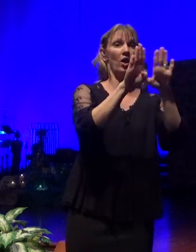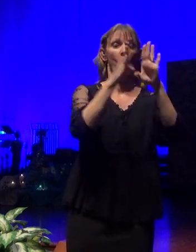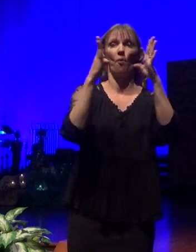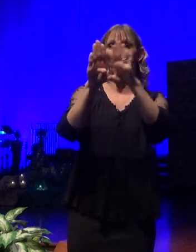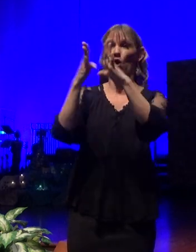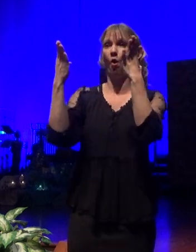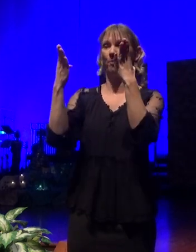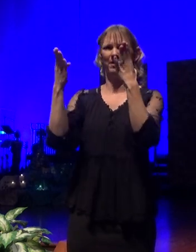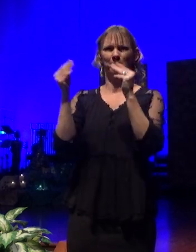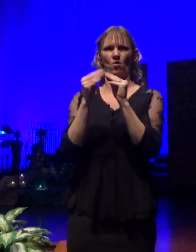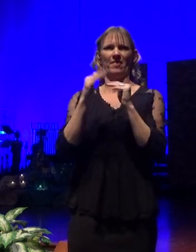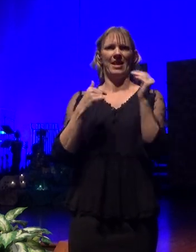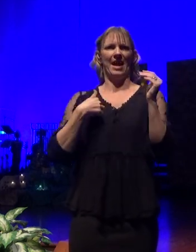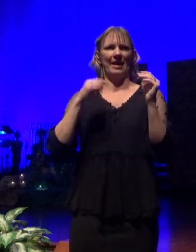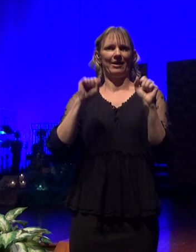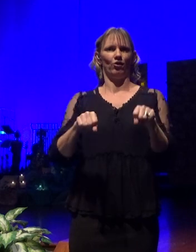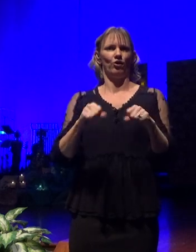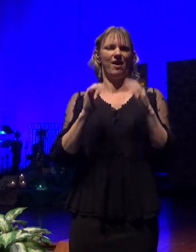hoped for.